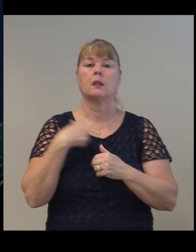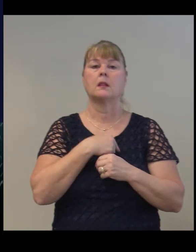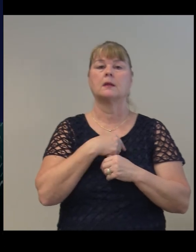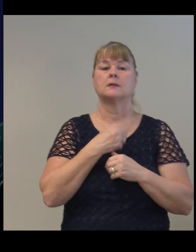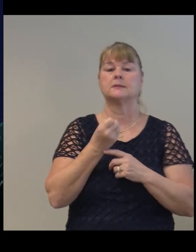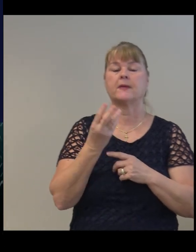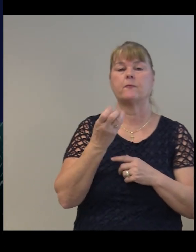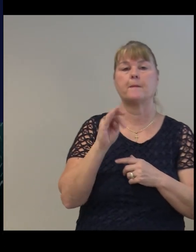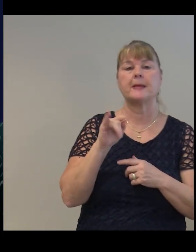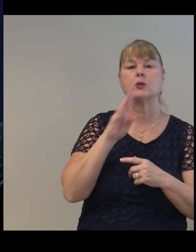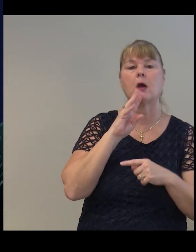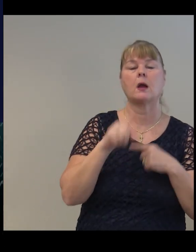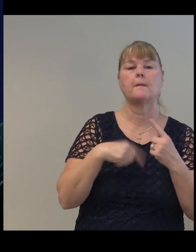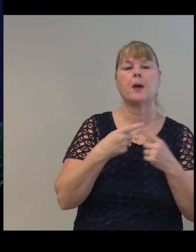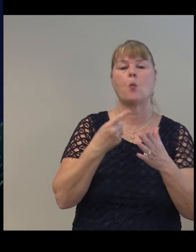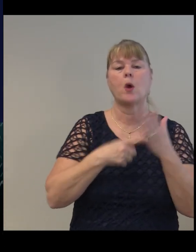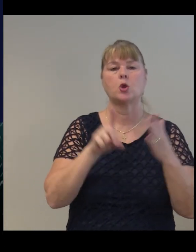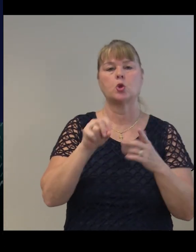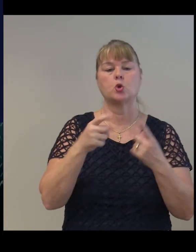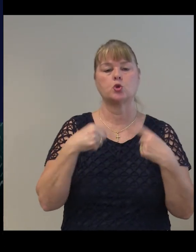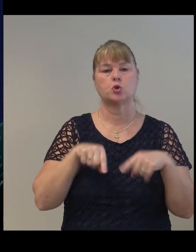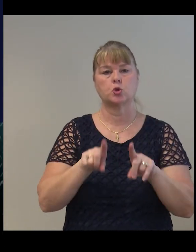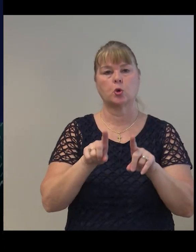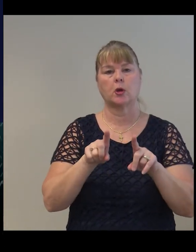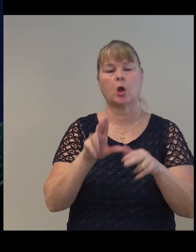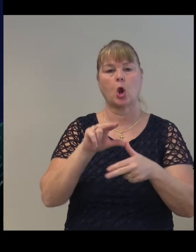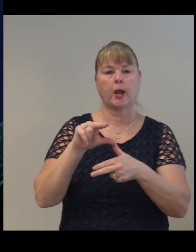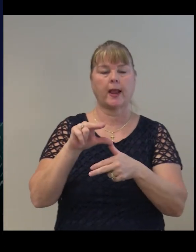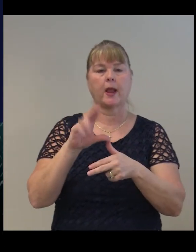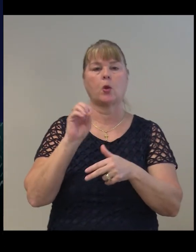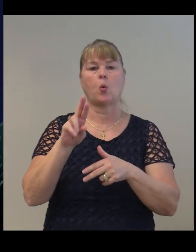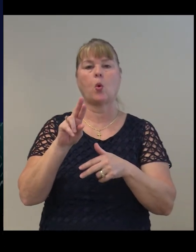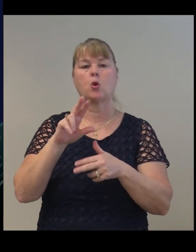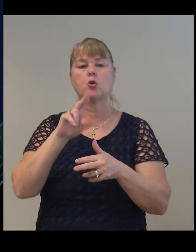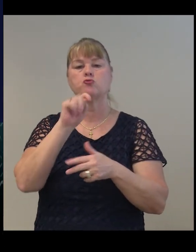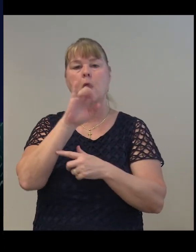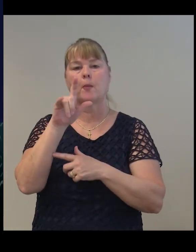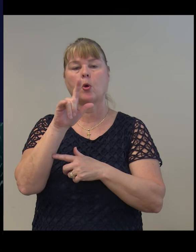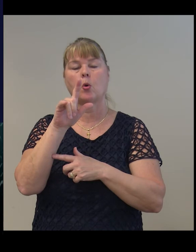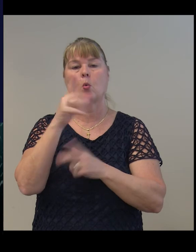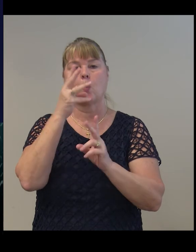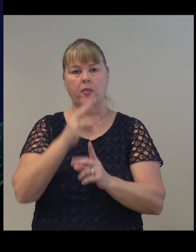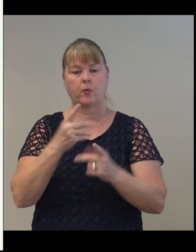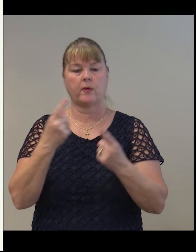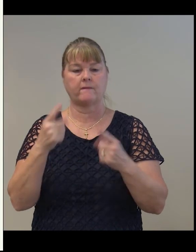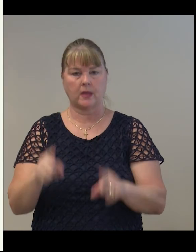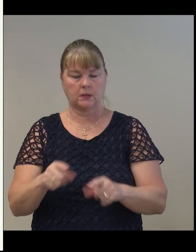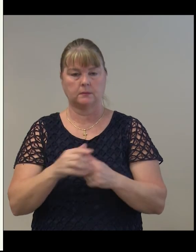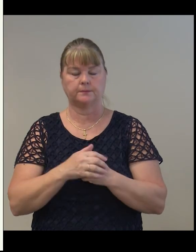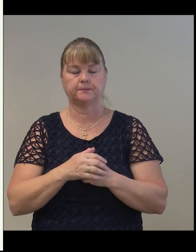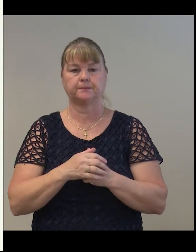All right, let's spend just a few minutes talking about what to do during a hurricane or tropical weather event.